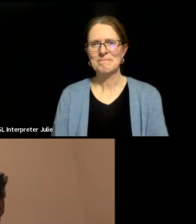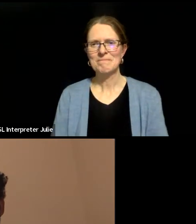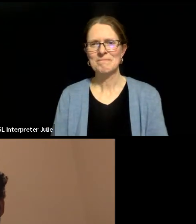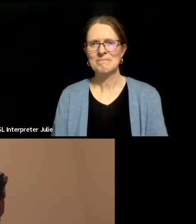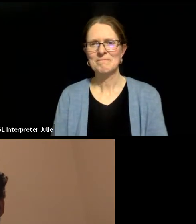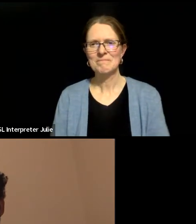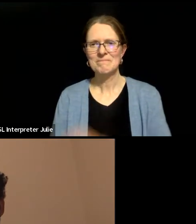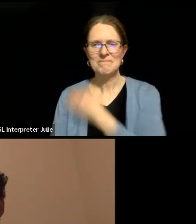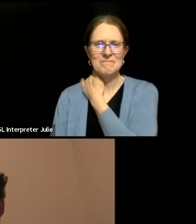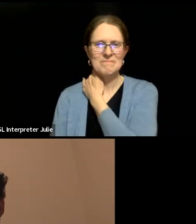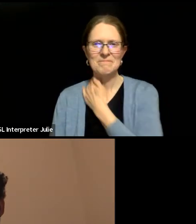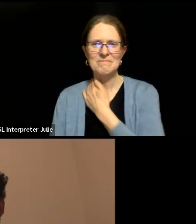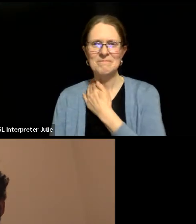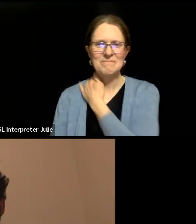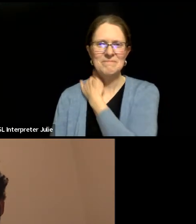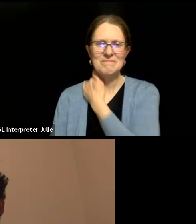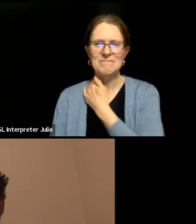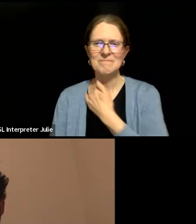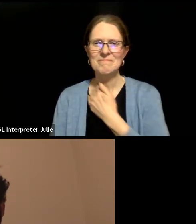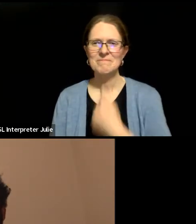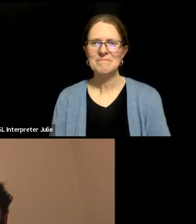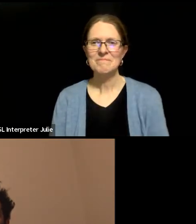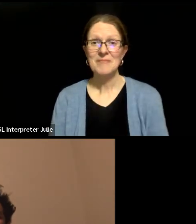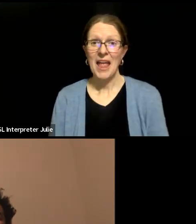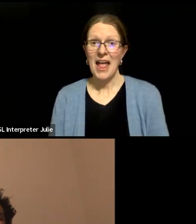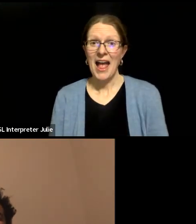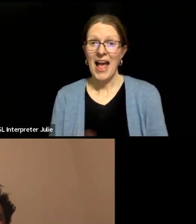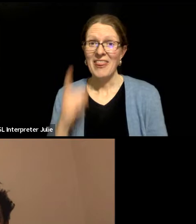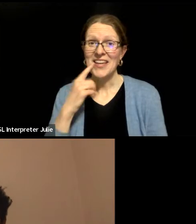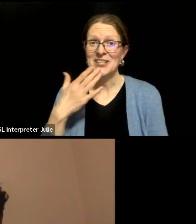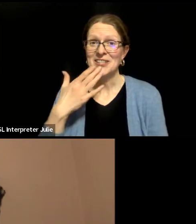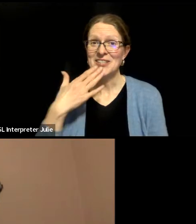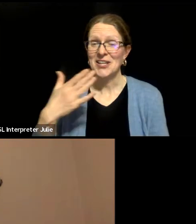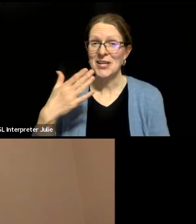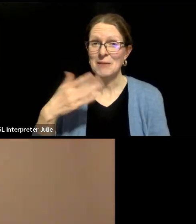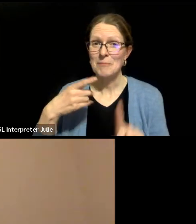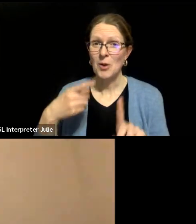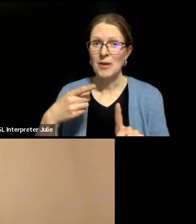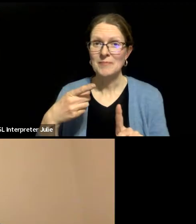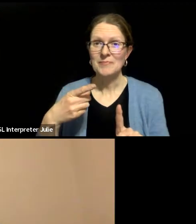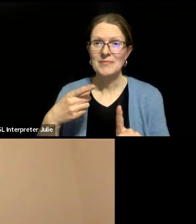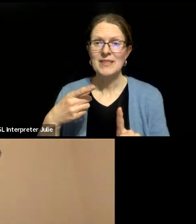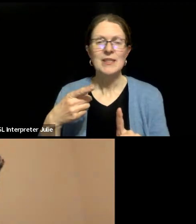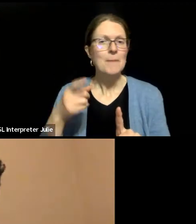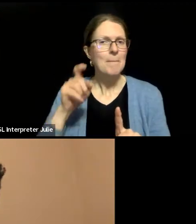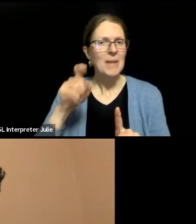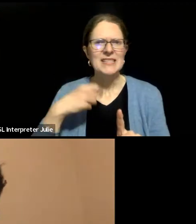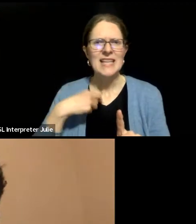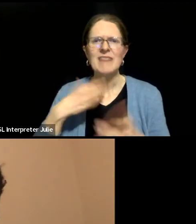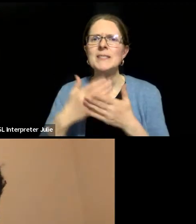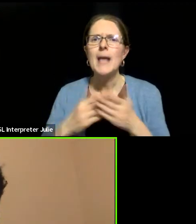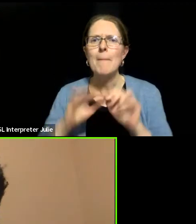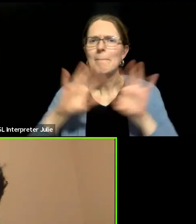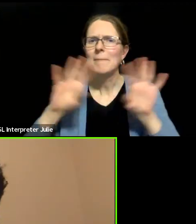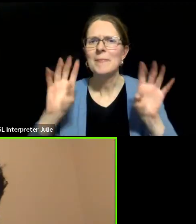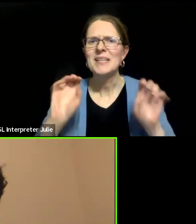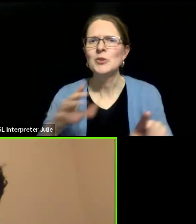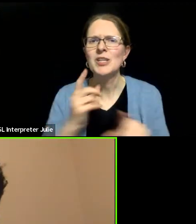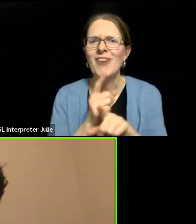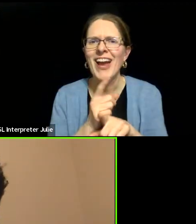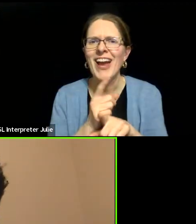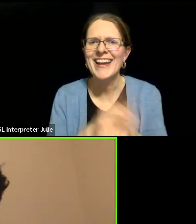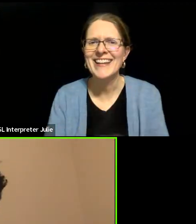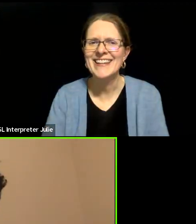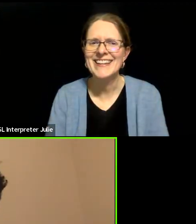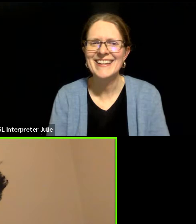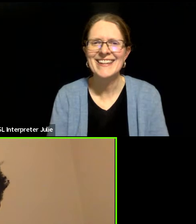Yeah, fair. Okay, well, I think that's a good point to end up. You know, there's got to be some mystery, right? I know.